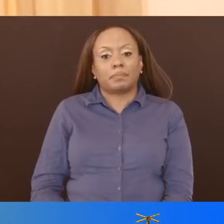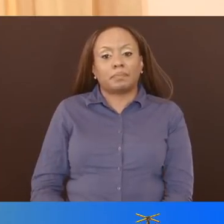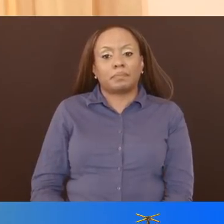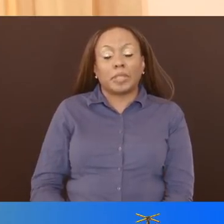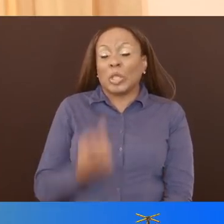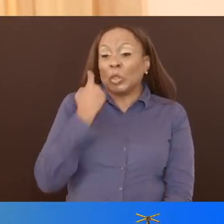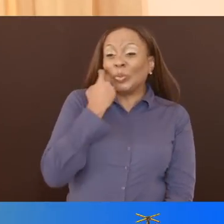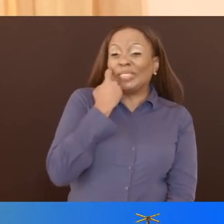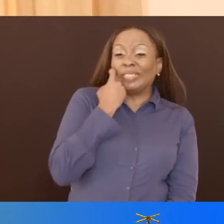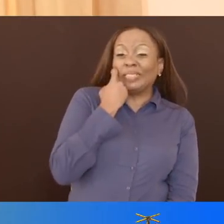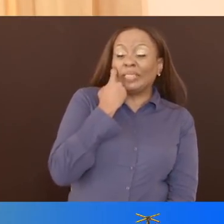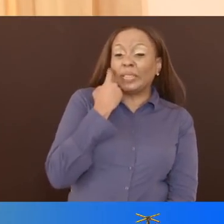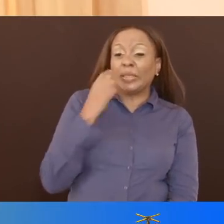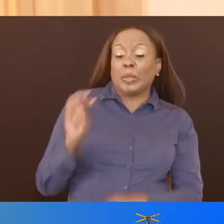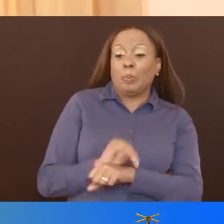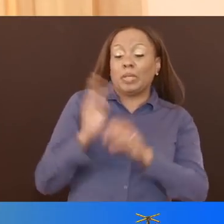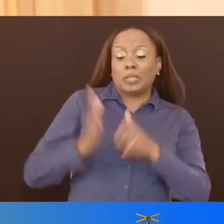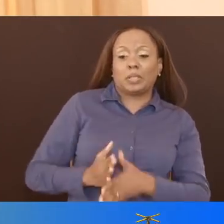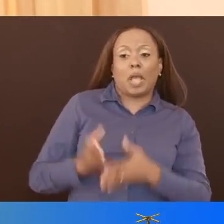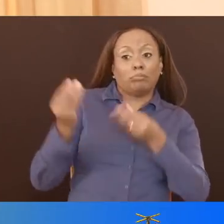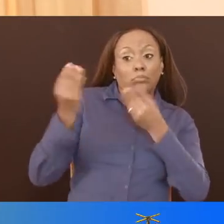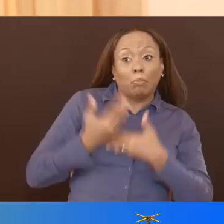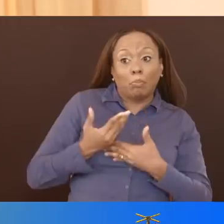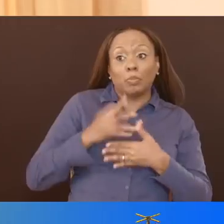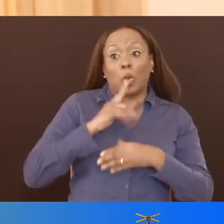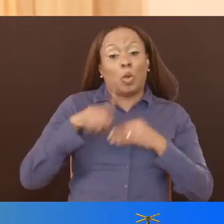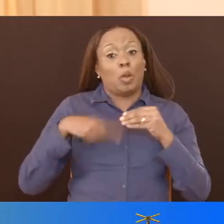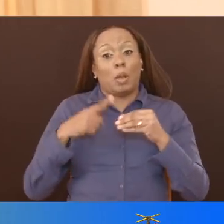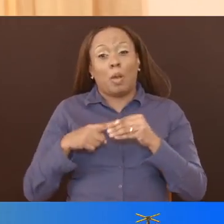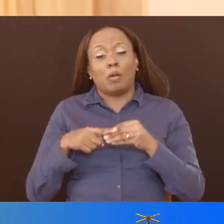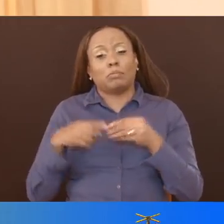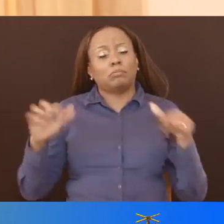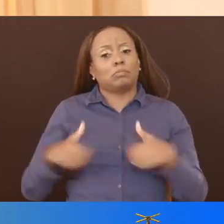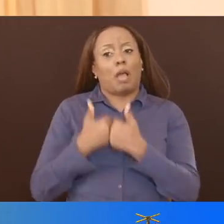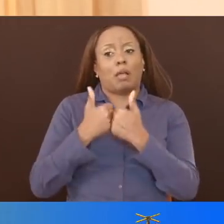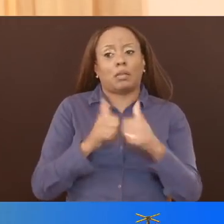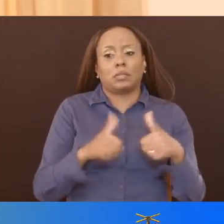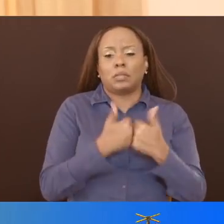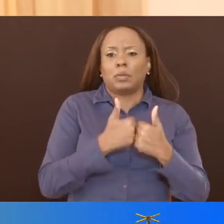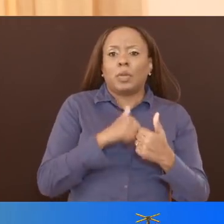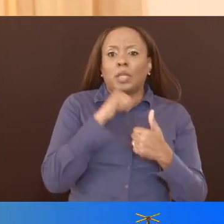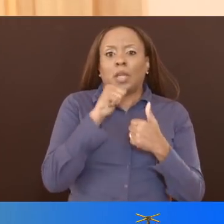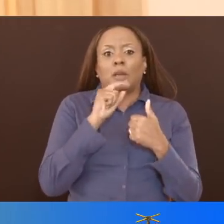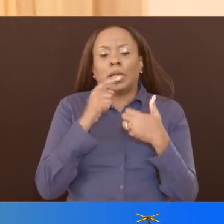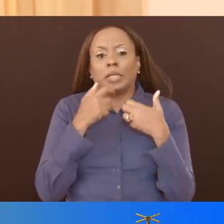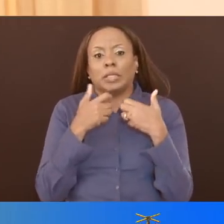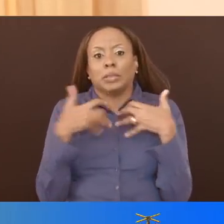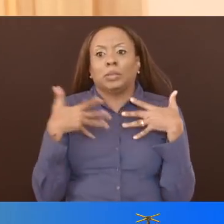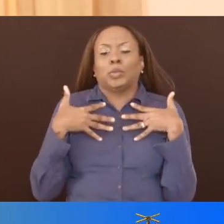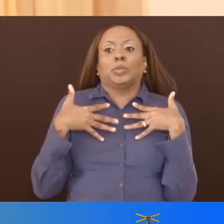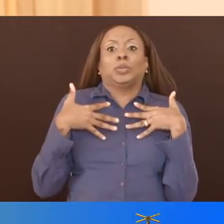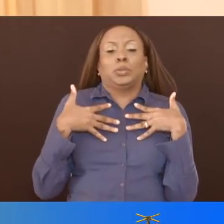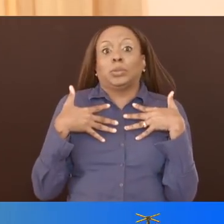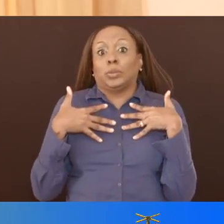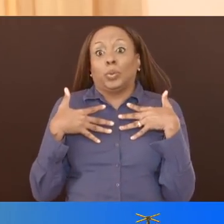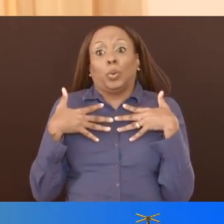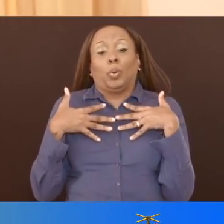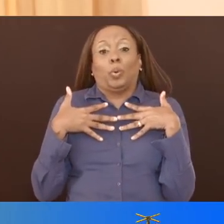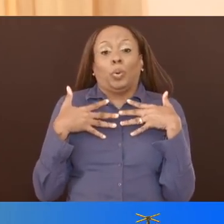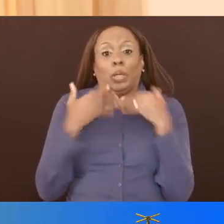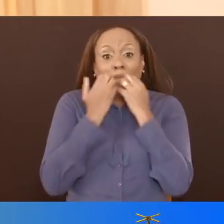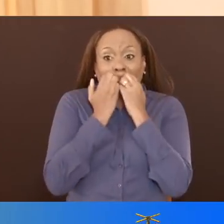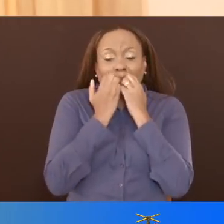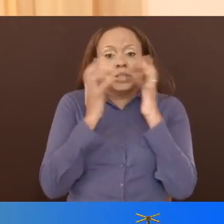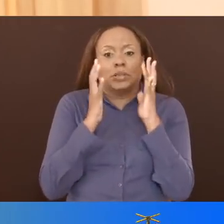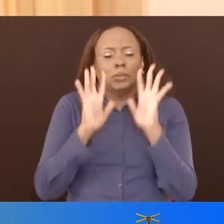that we're having some challenges. It is not at panic level, but we don't want it to get to panic level. And I certainly don't want to be